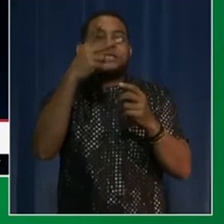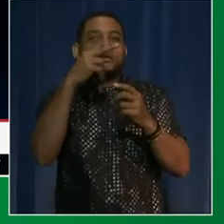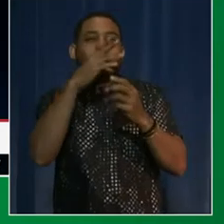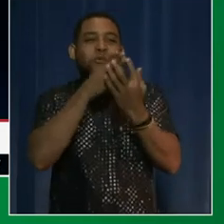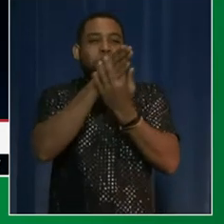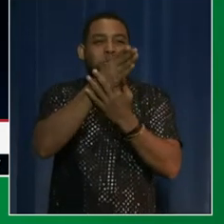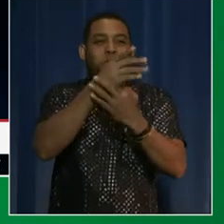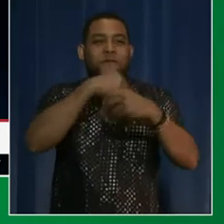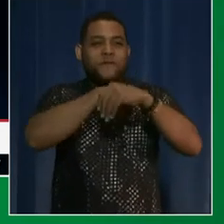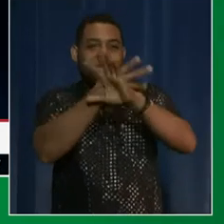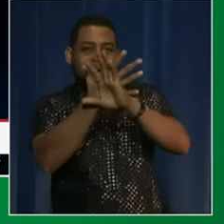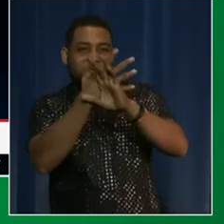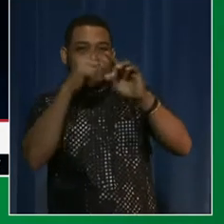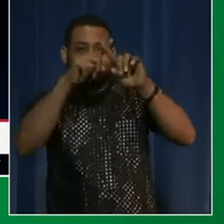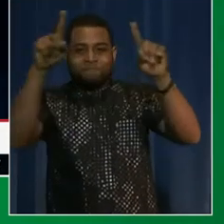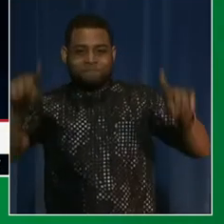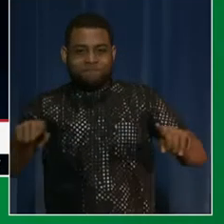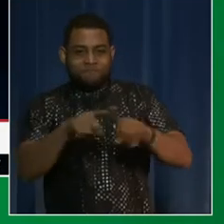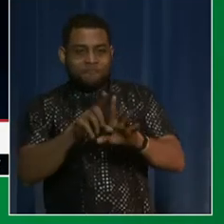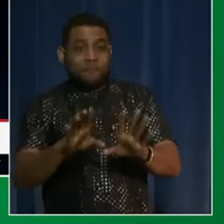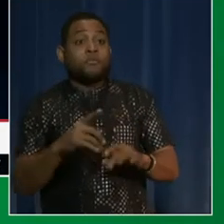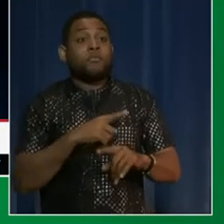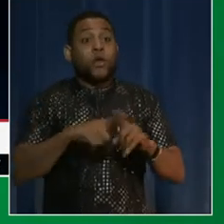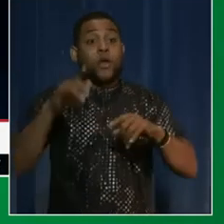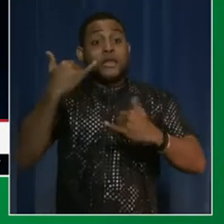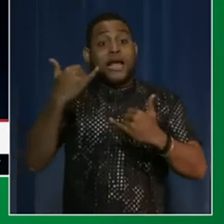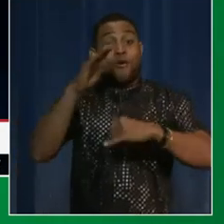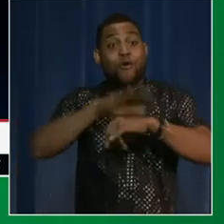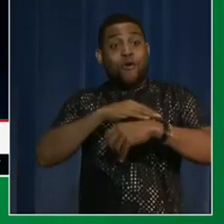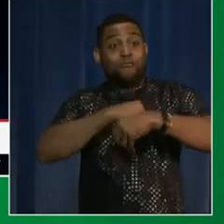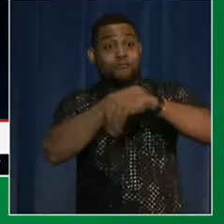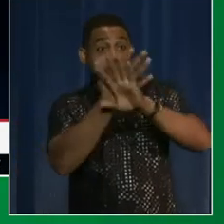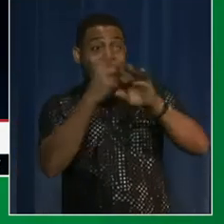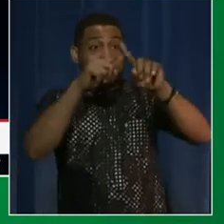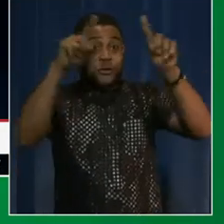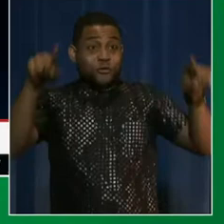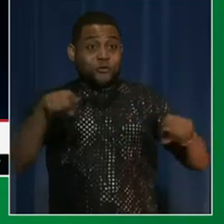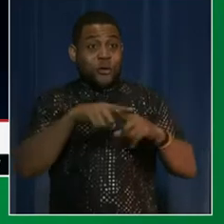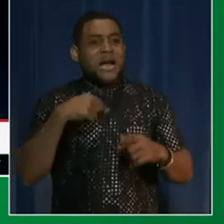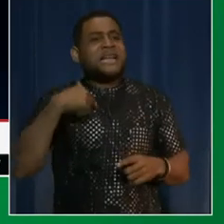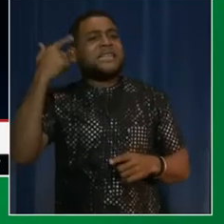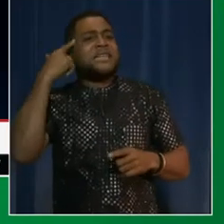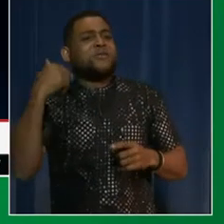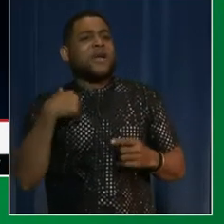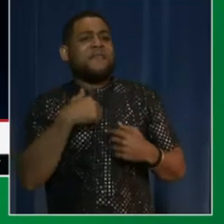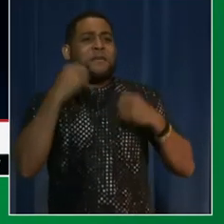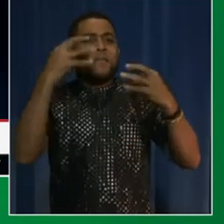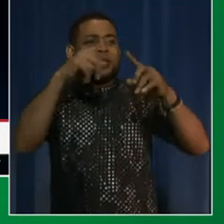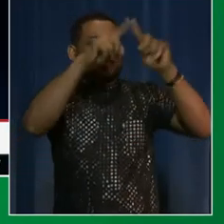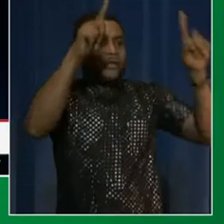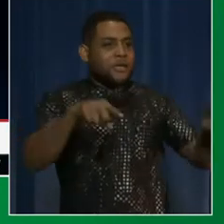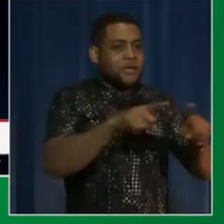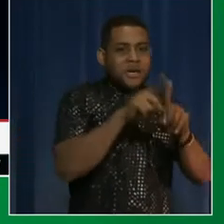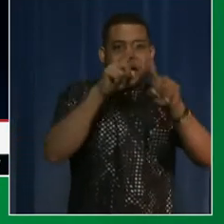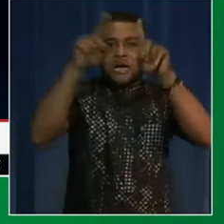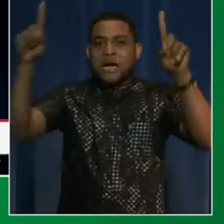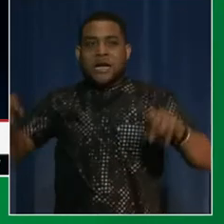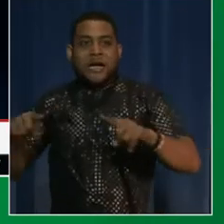said, when we're all on the screen together, everybody thinks we're just a bunch of squares.